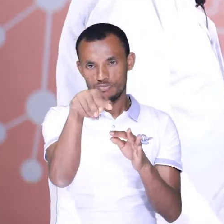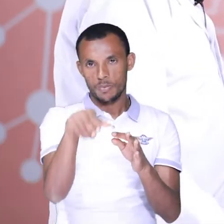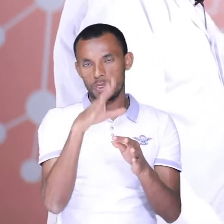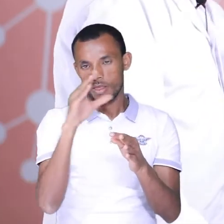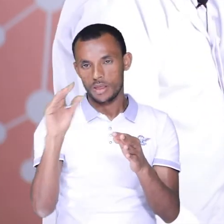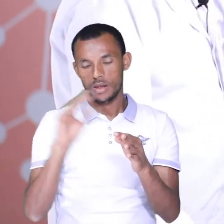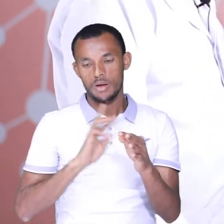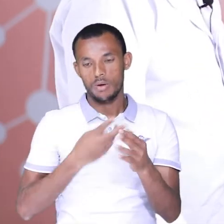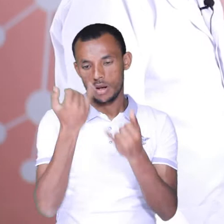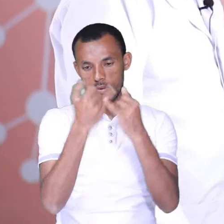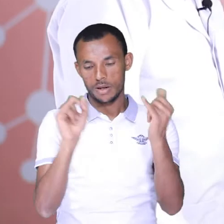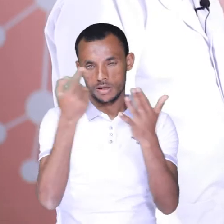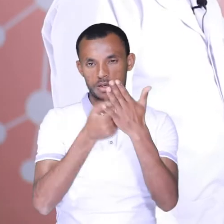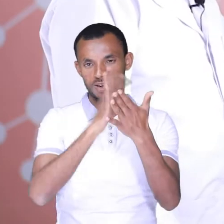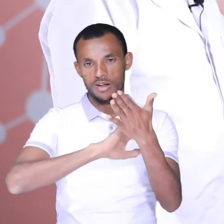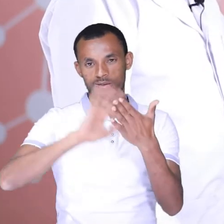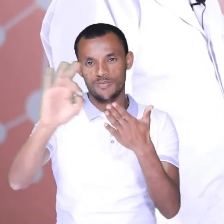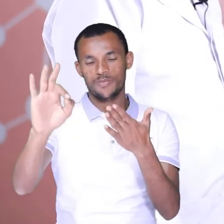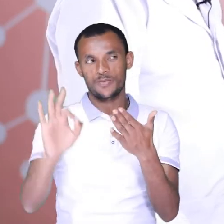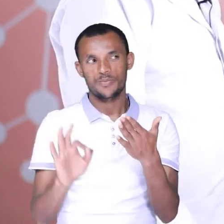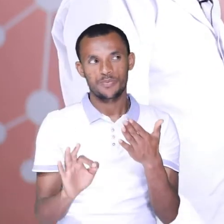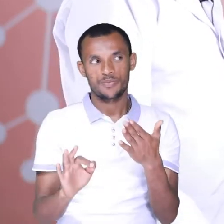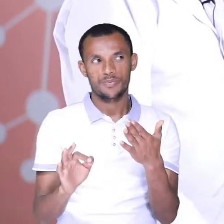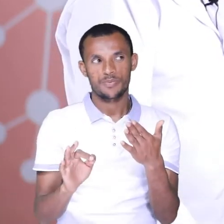and when you divide this number by